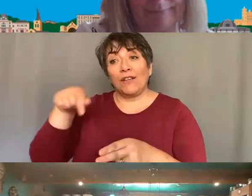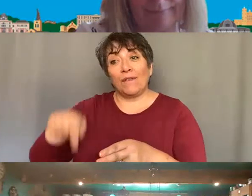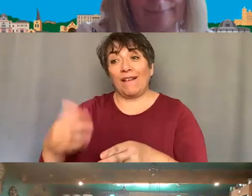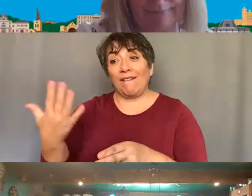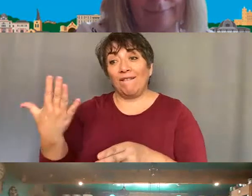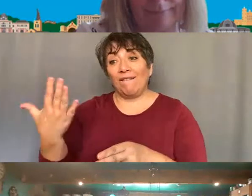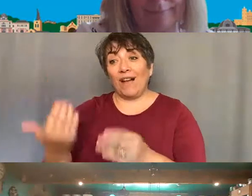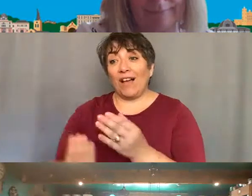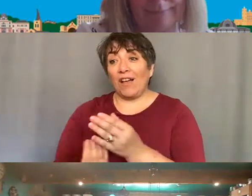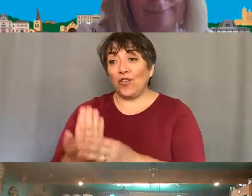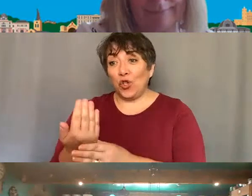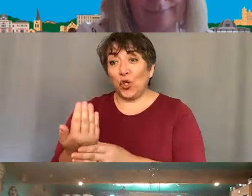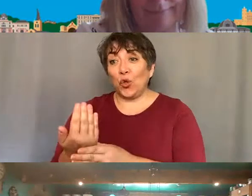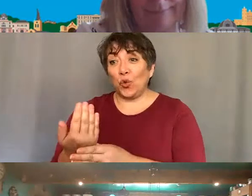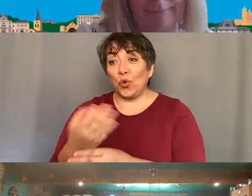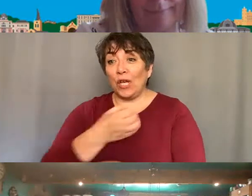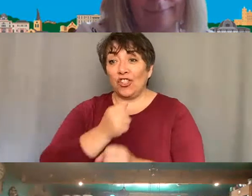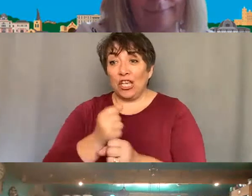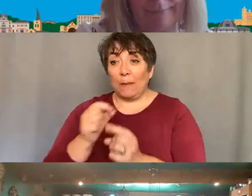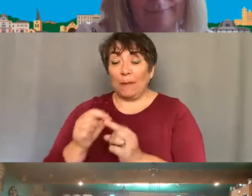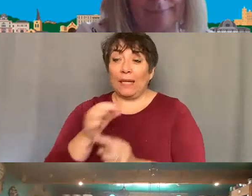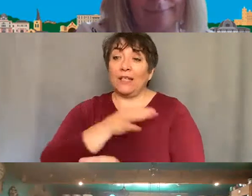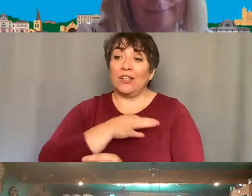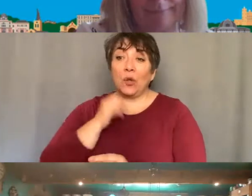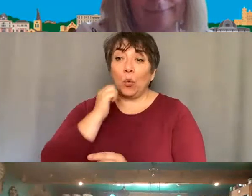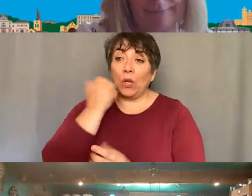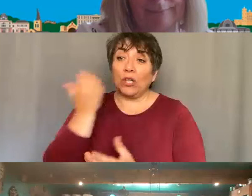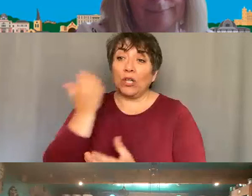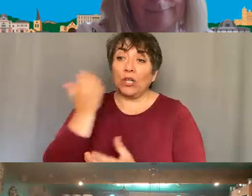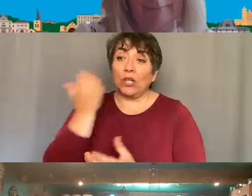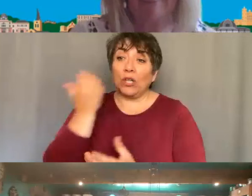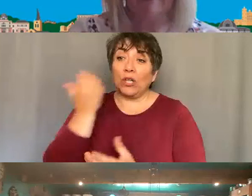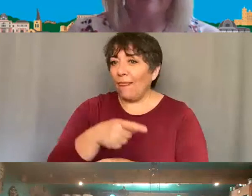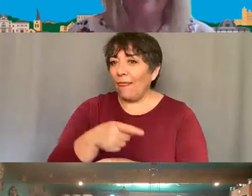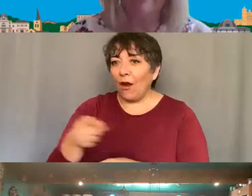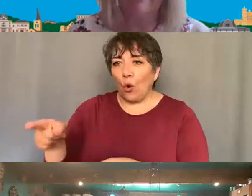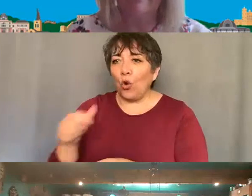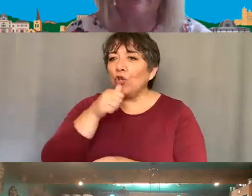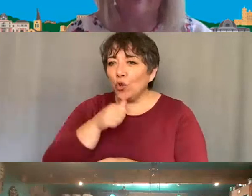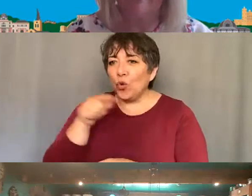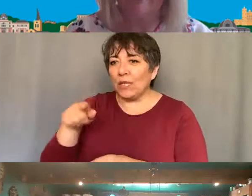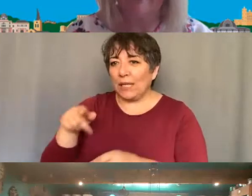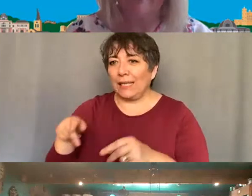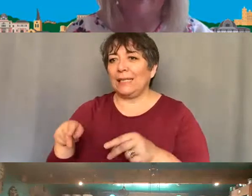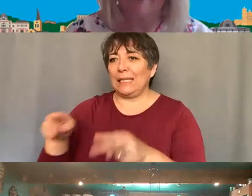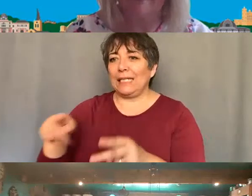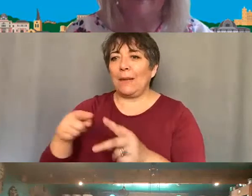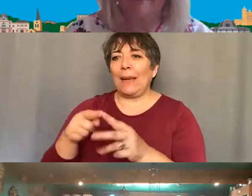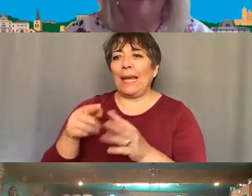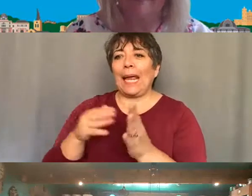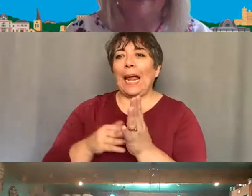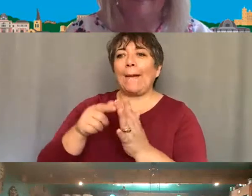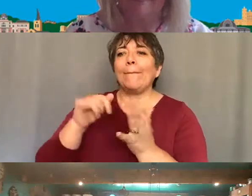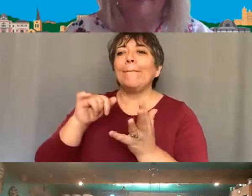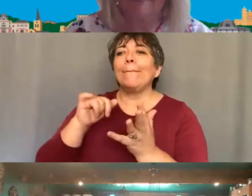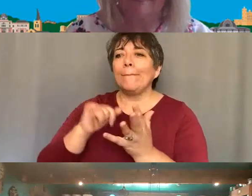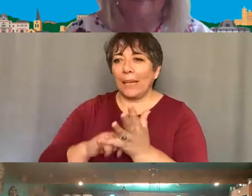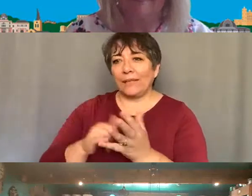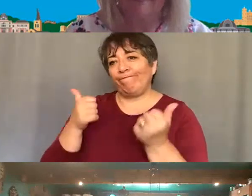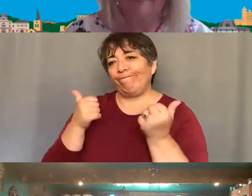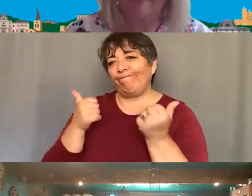line who are all EMIS practices. And myself and Tracy have also spoke to a number of